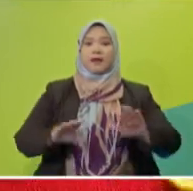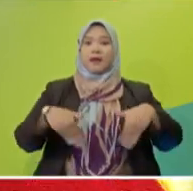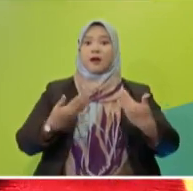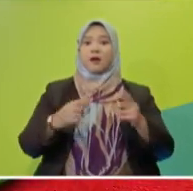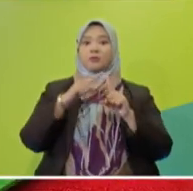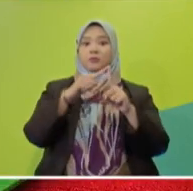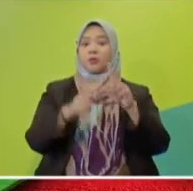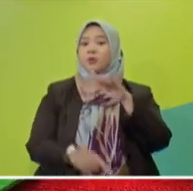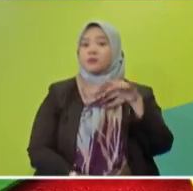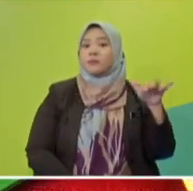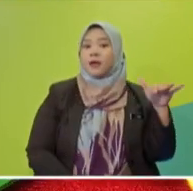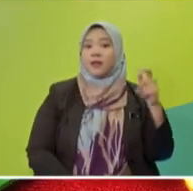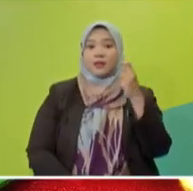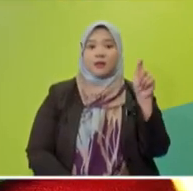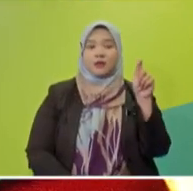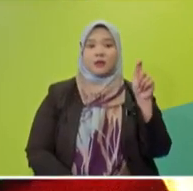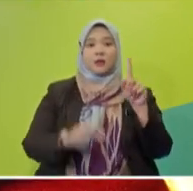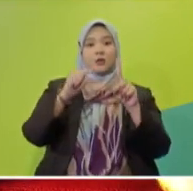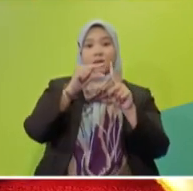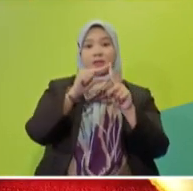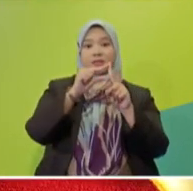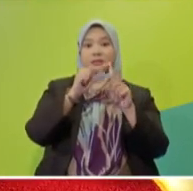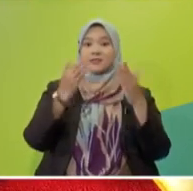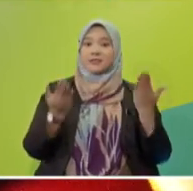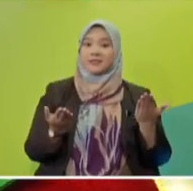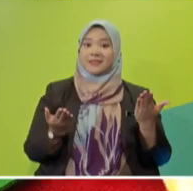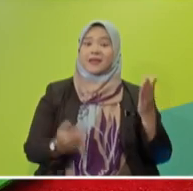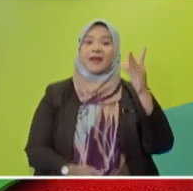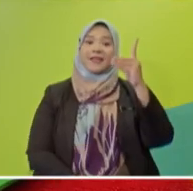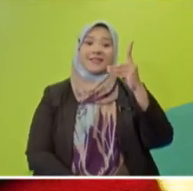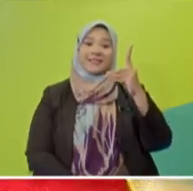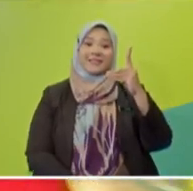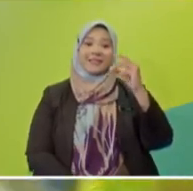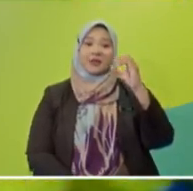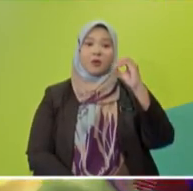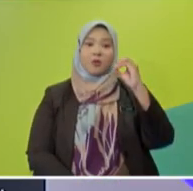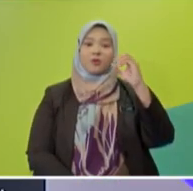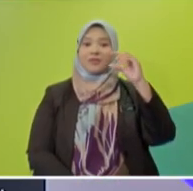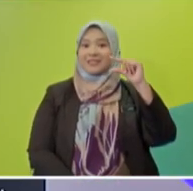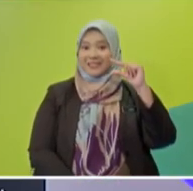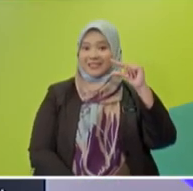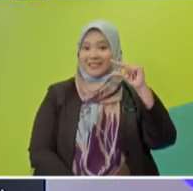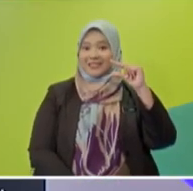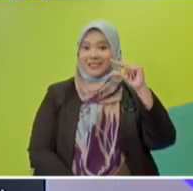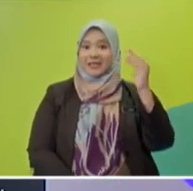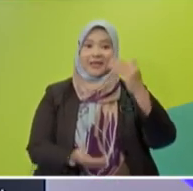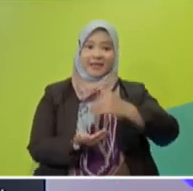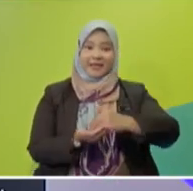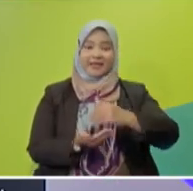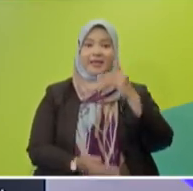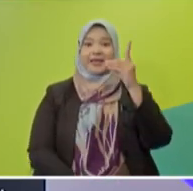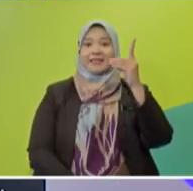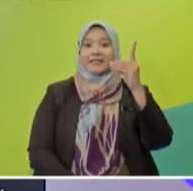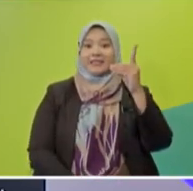I repeat, the og dog. Right? Okay, can I ask someone to